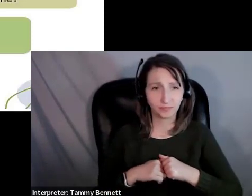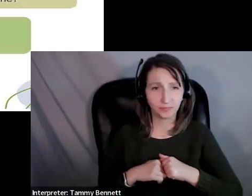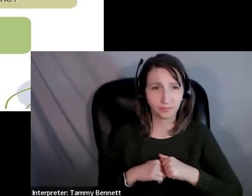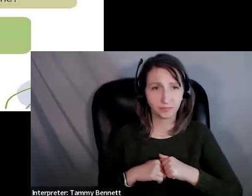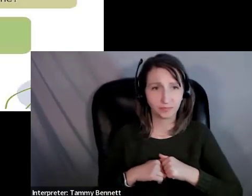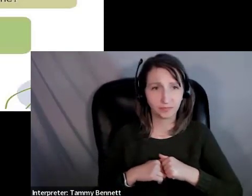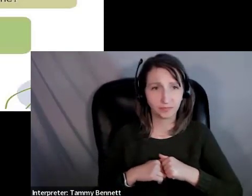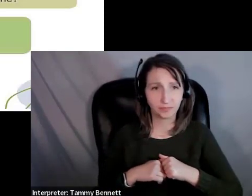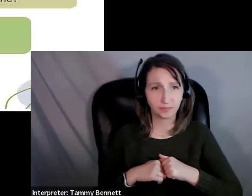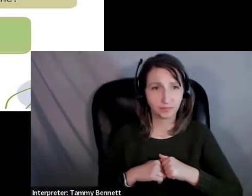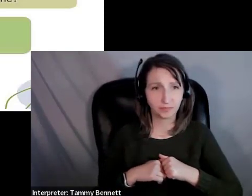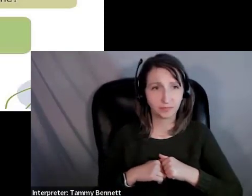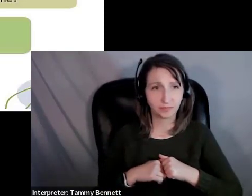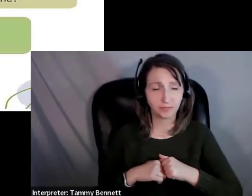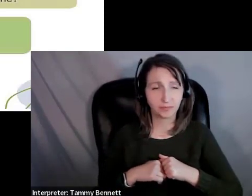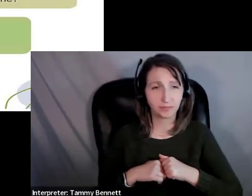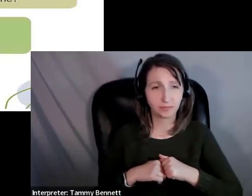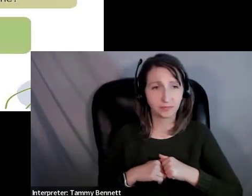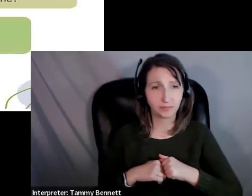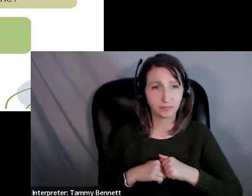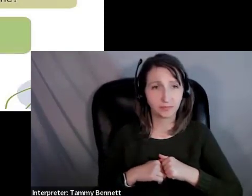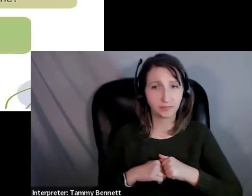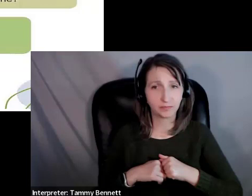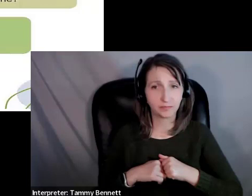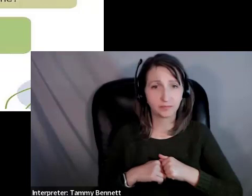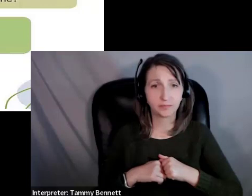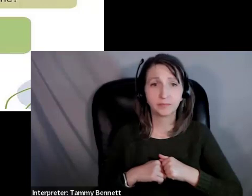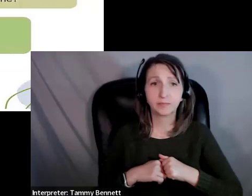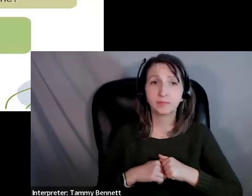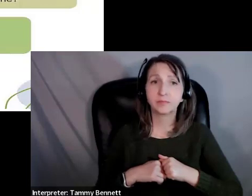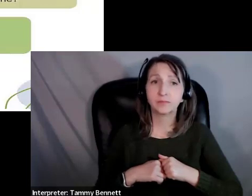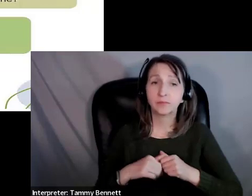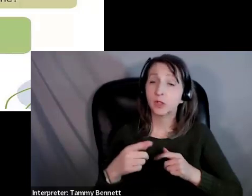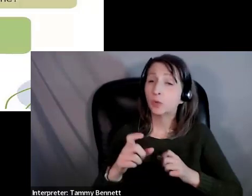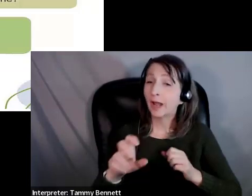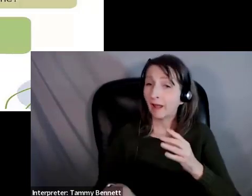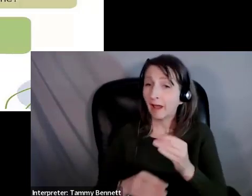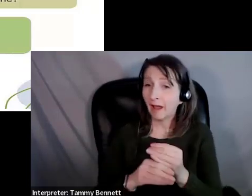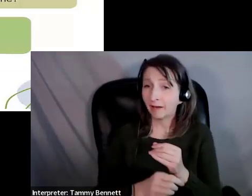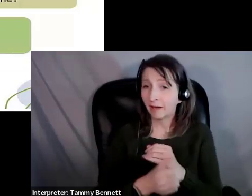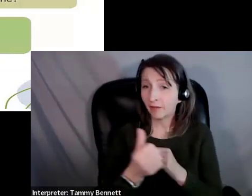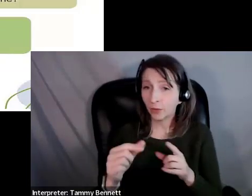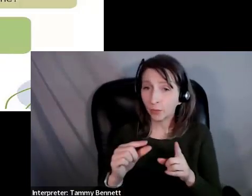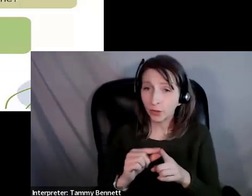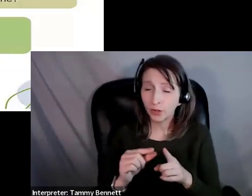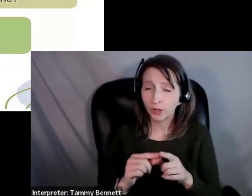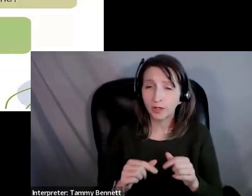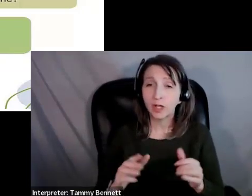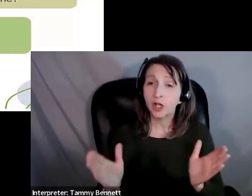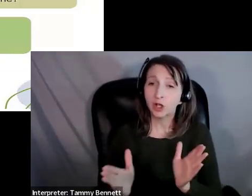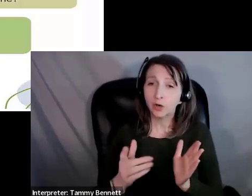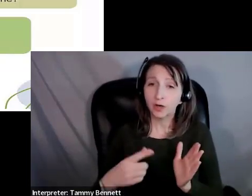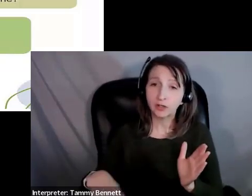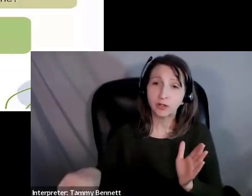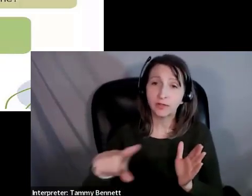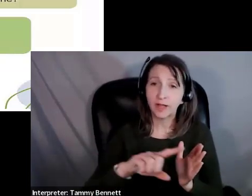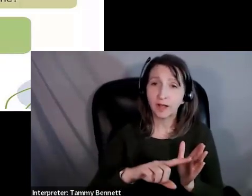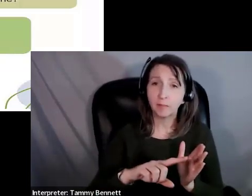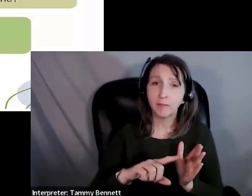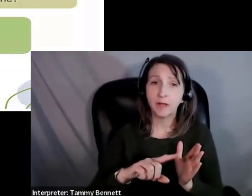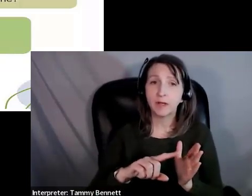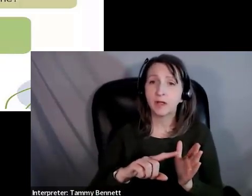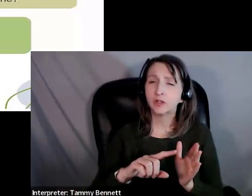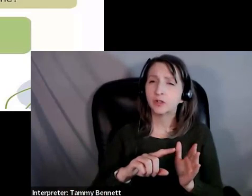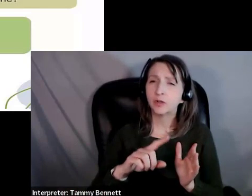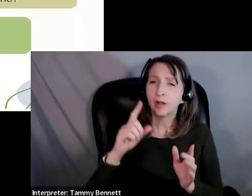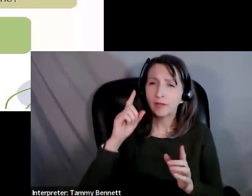And again, going on to, um, into more detail, adding another word, encouraging them to be something more into the context. Maybe we're talking